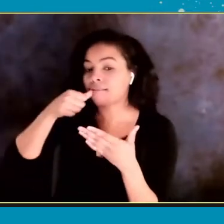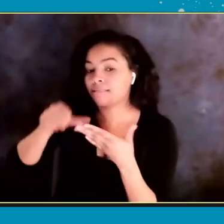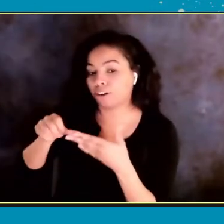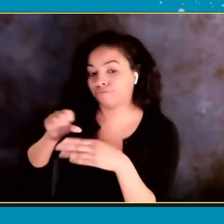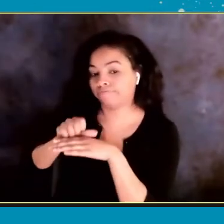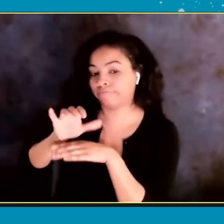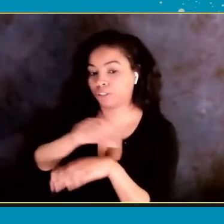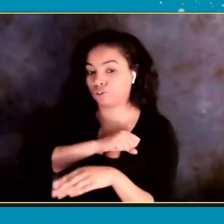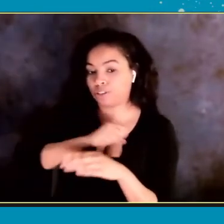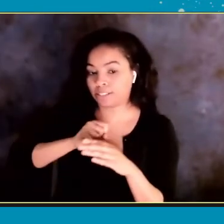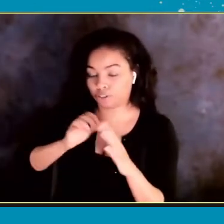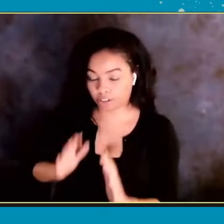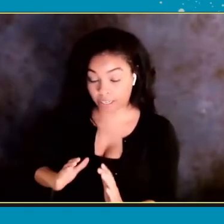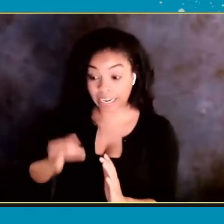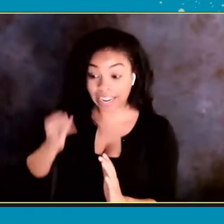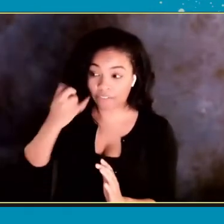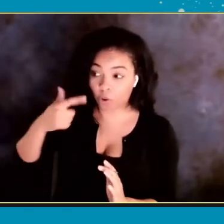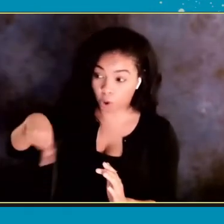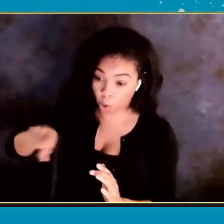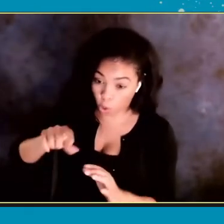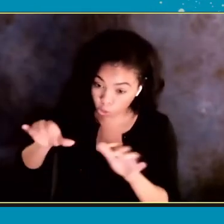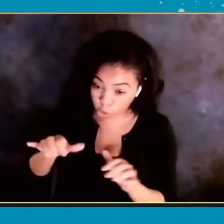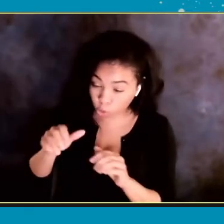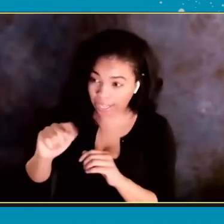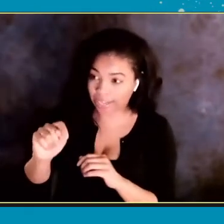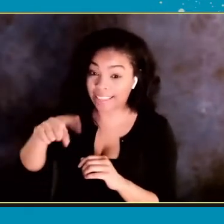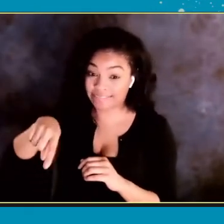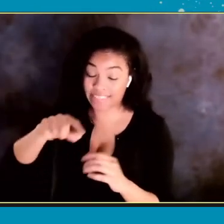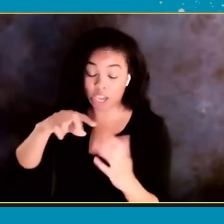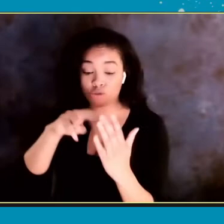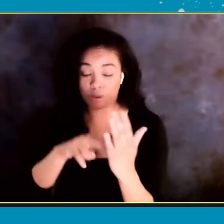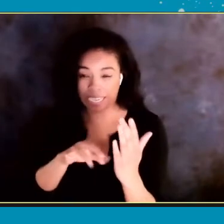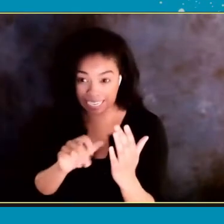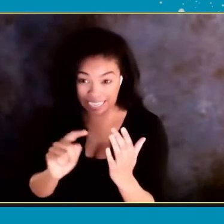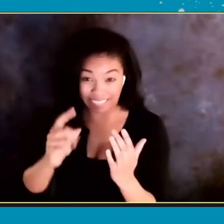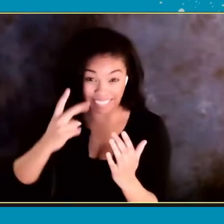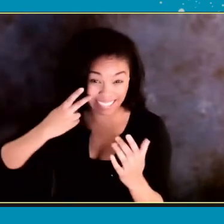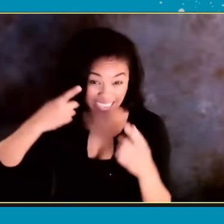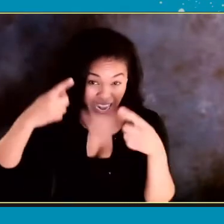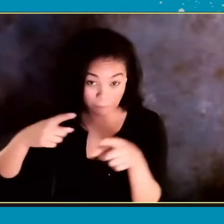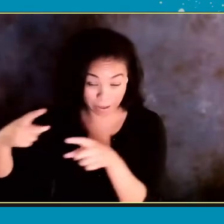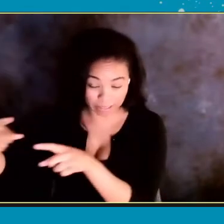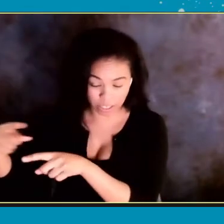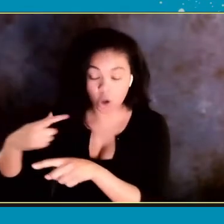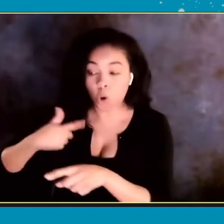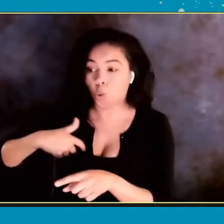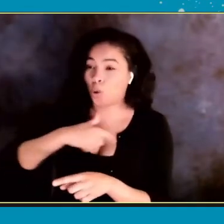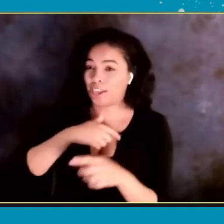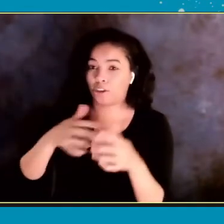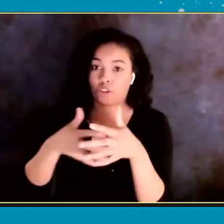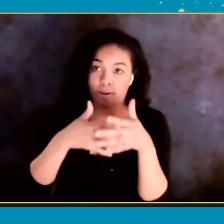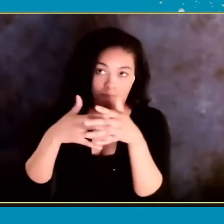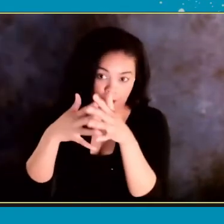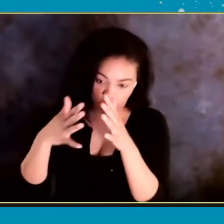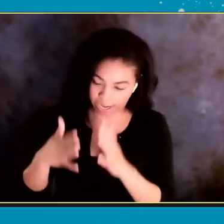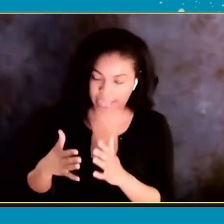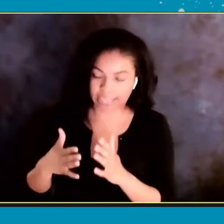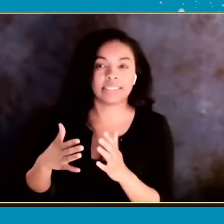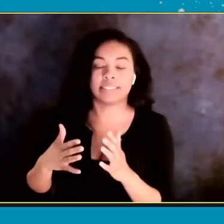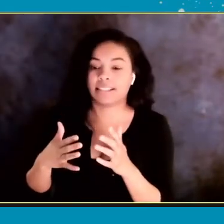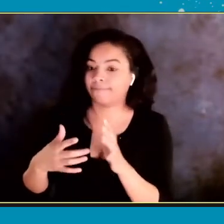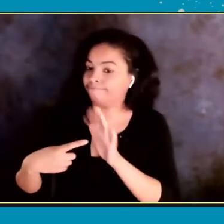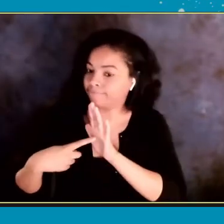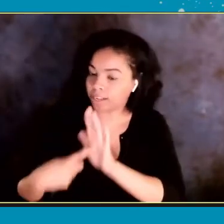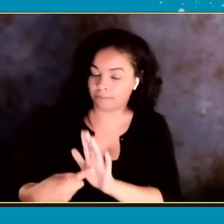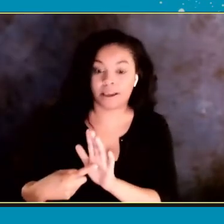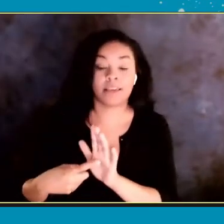is impactful. They read them, they see the groundswell. We are the Americans that demonstrate that the overwhelming majority